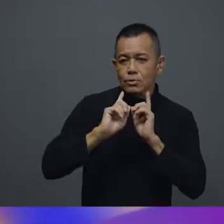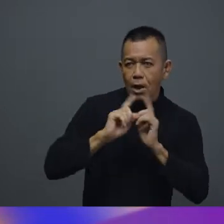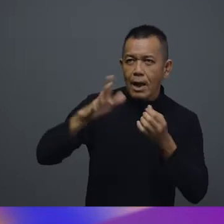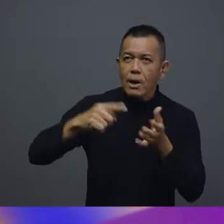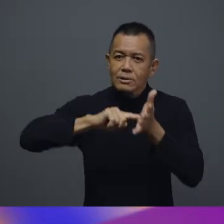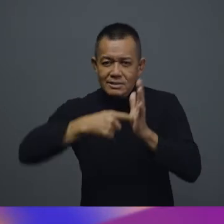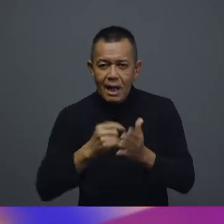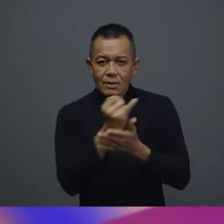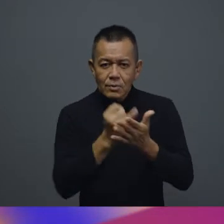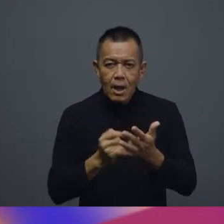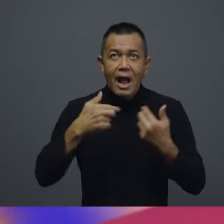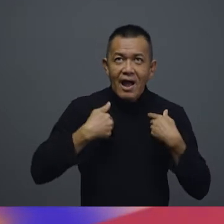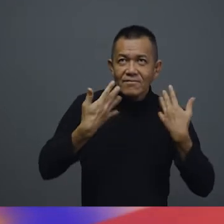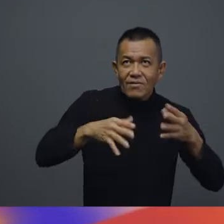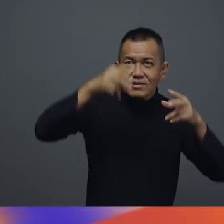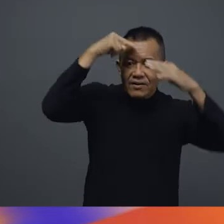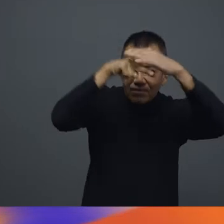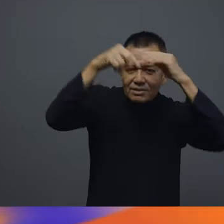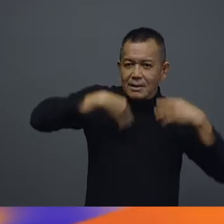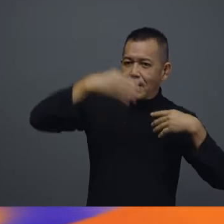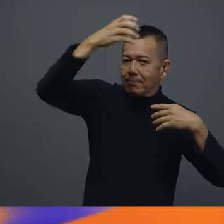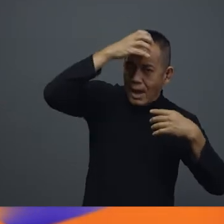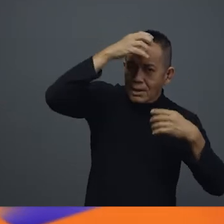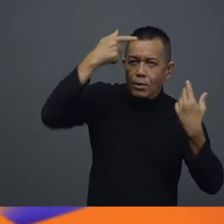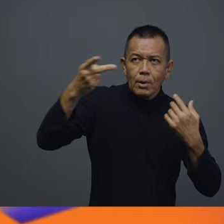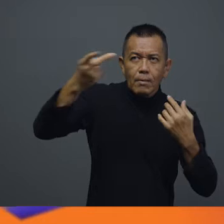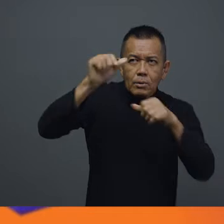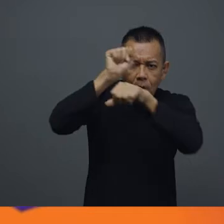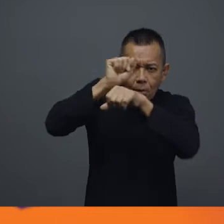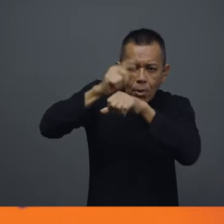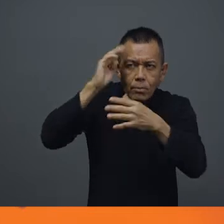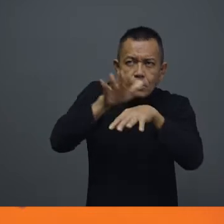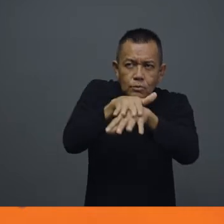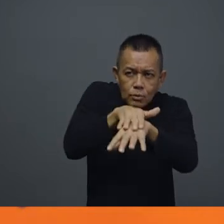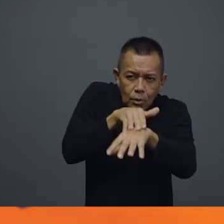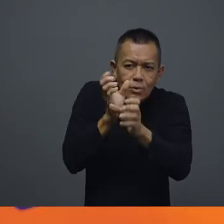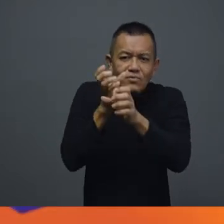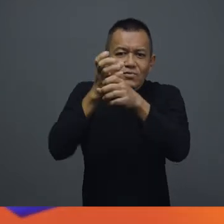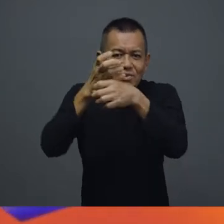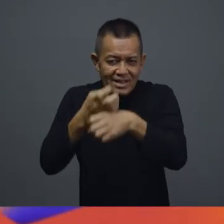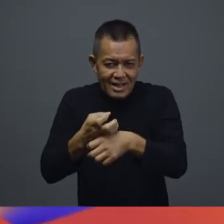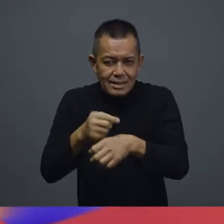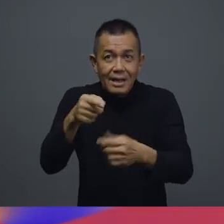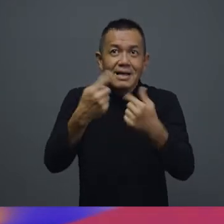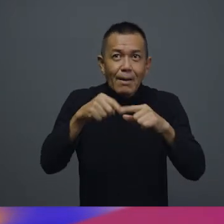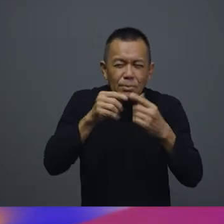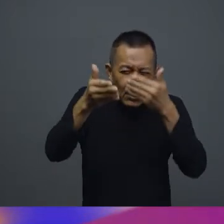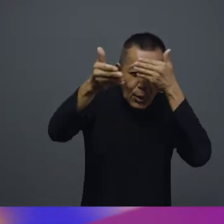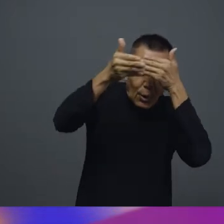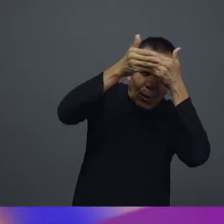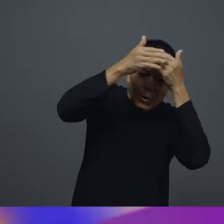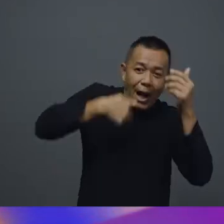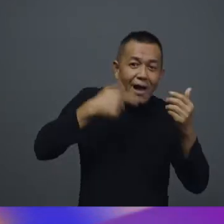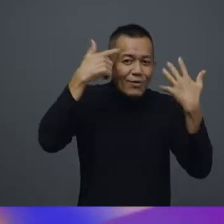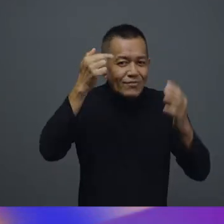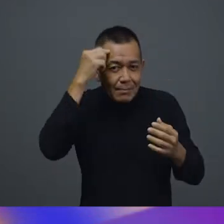talked over initial sketches and a vision I have of the work in my head. And the work that we eventually created comes so